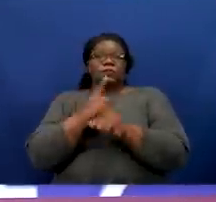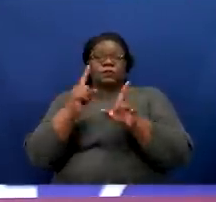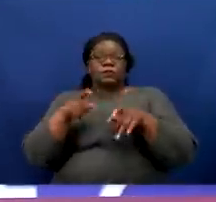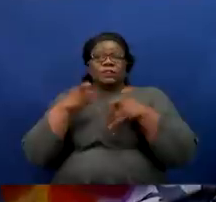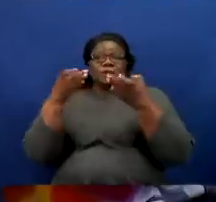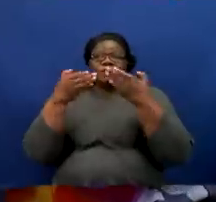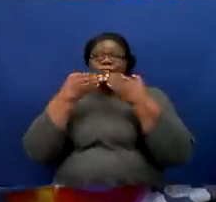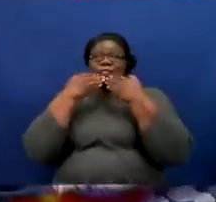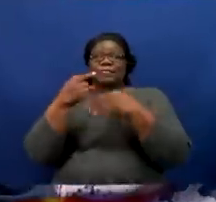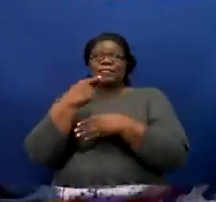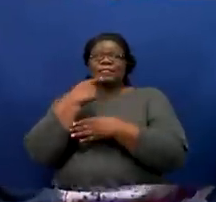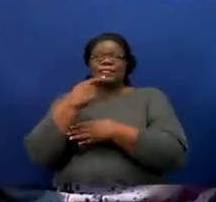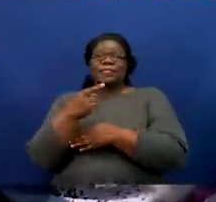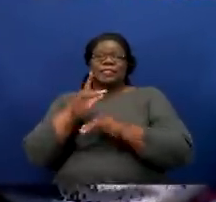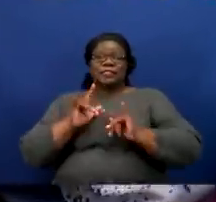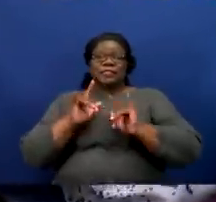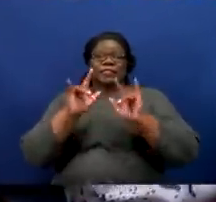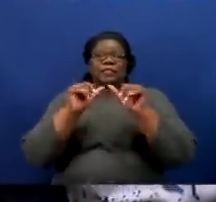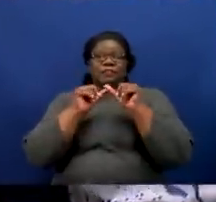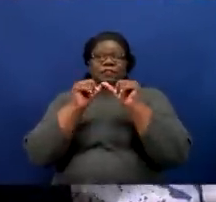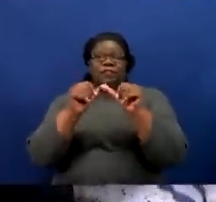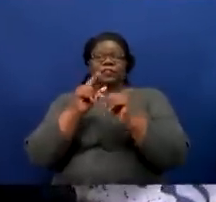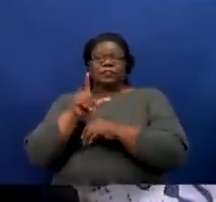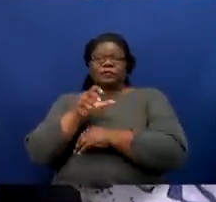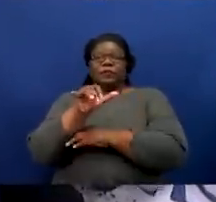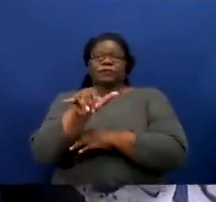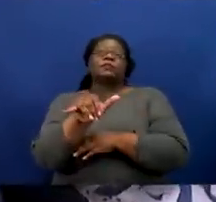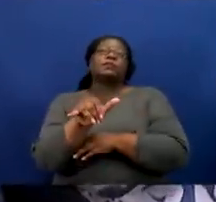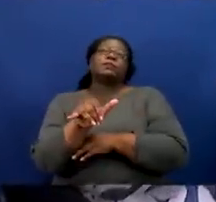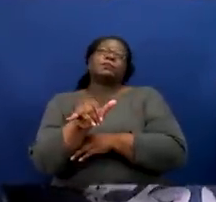saying, His love endures forever.